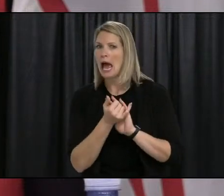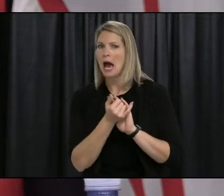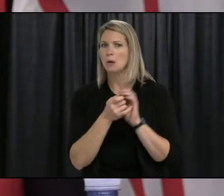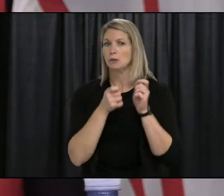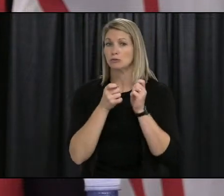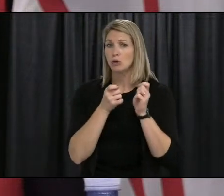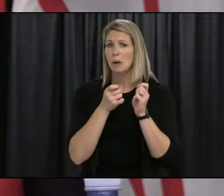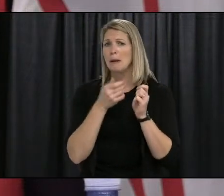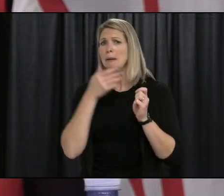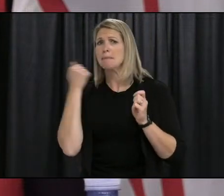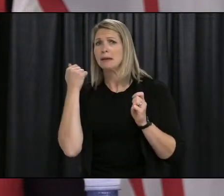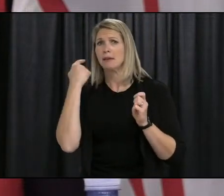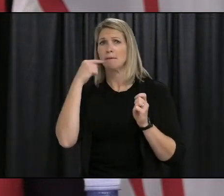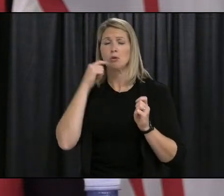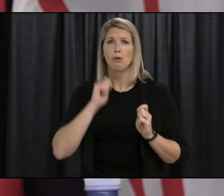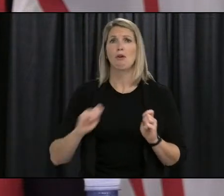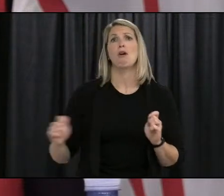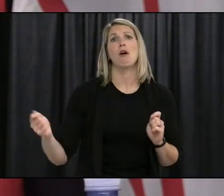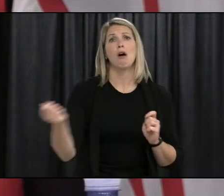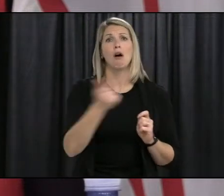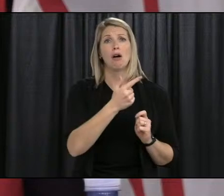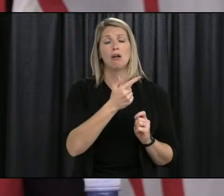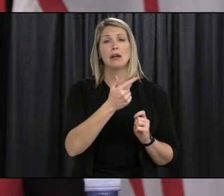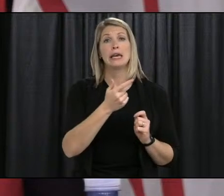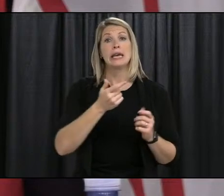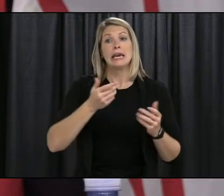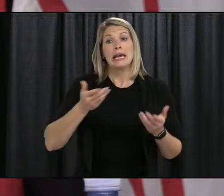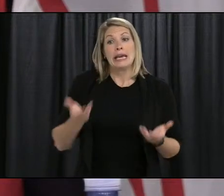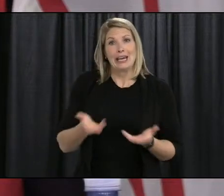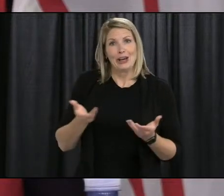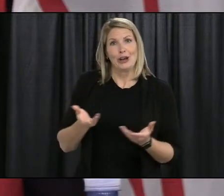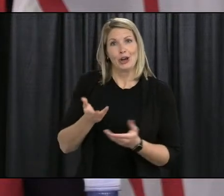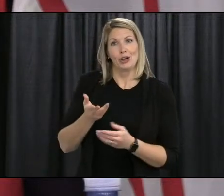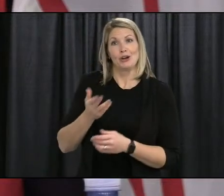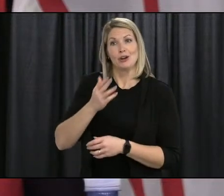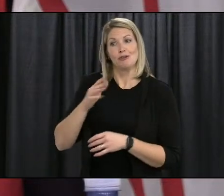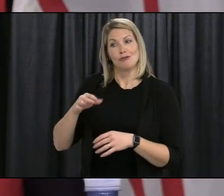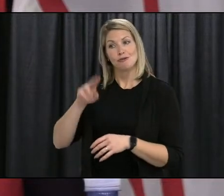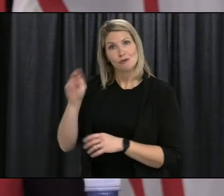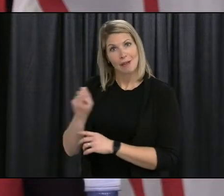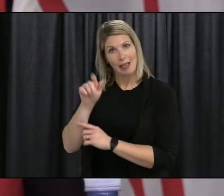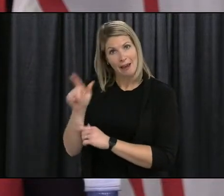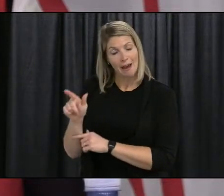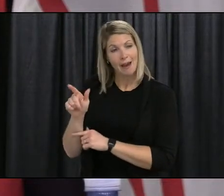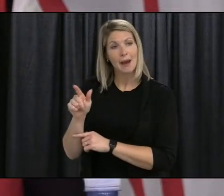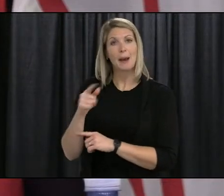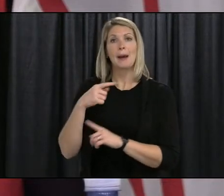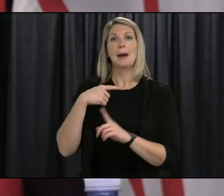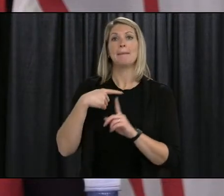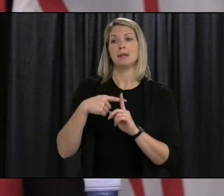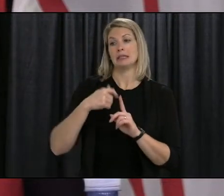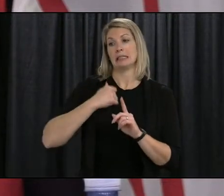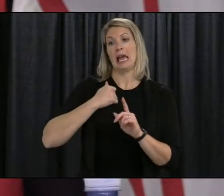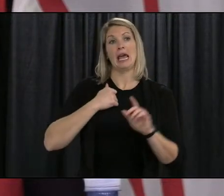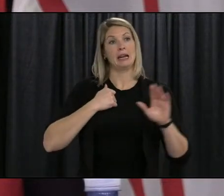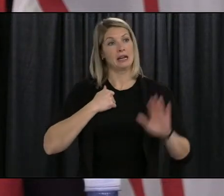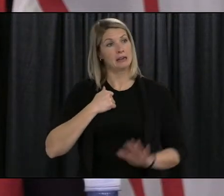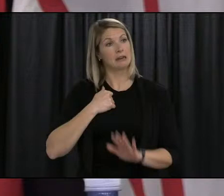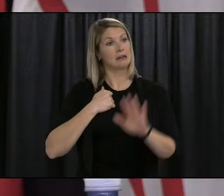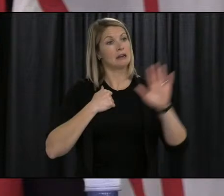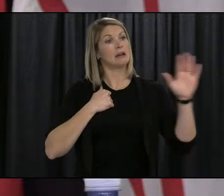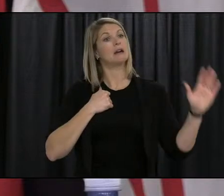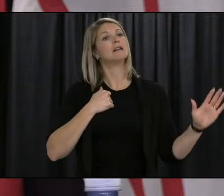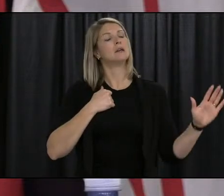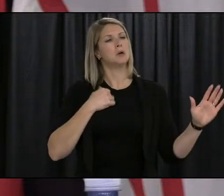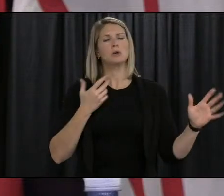focus, both nationally and locally, the emphasis now is on what we call super spreader events. It